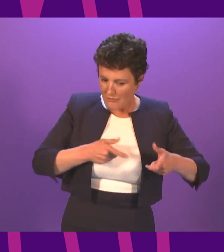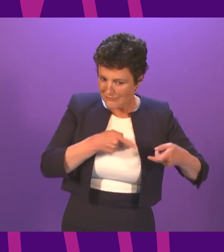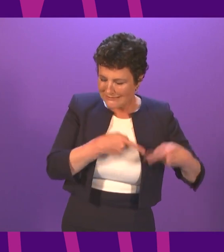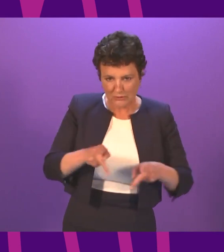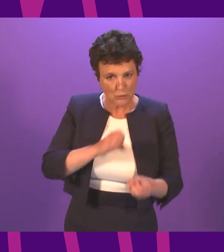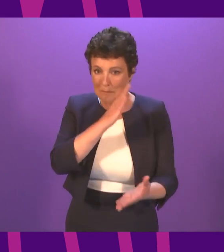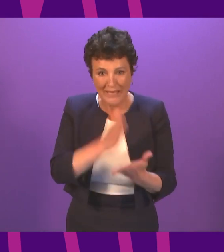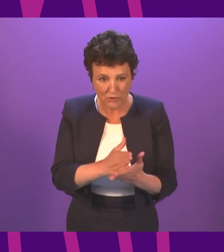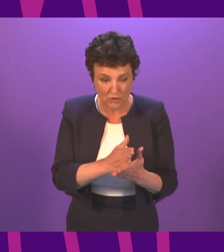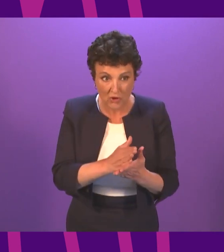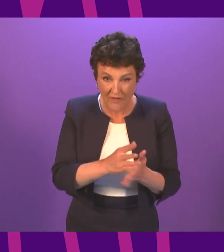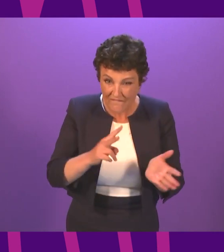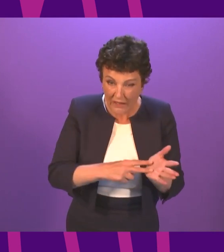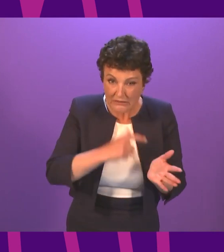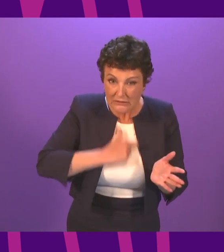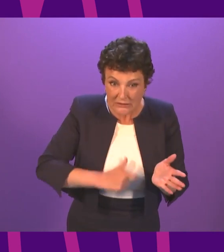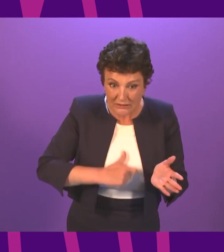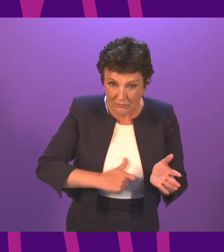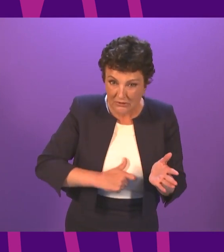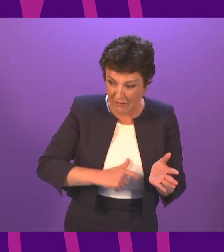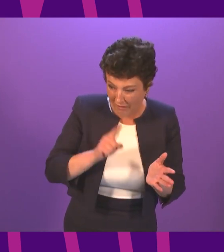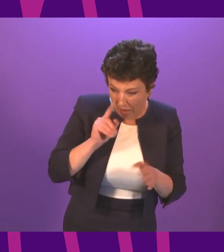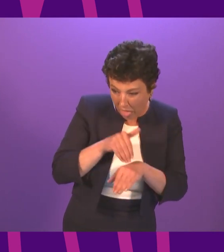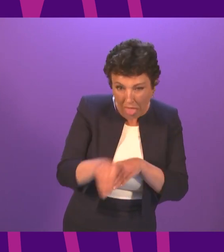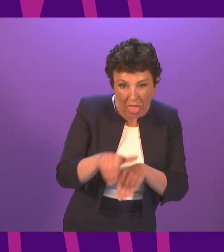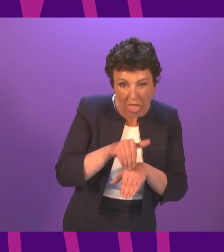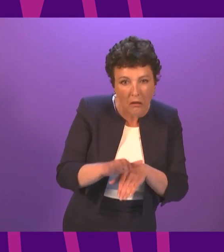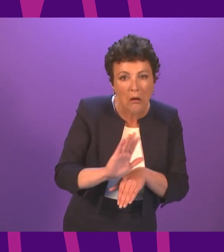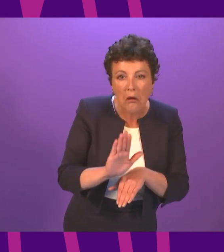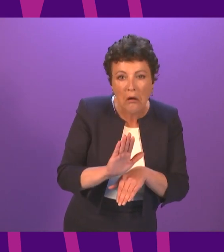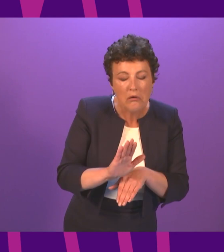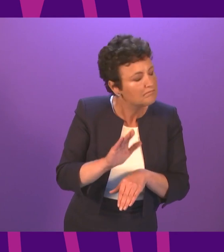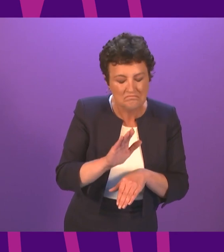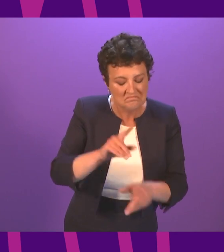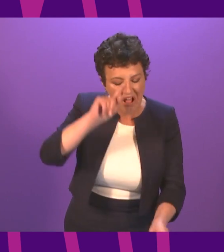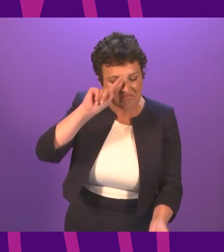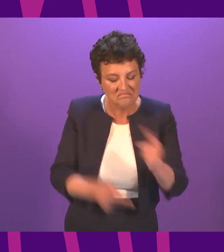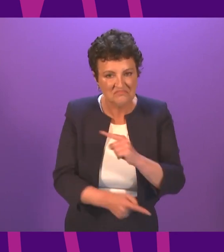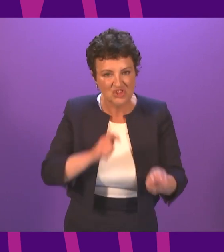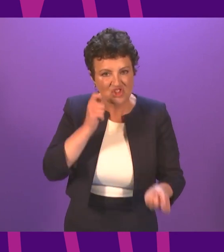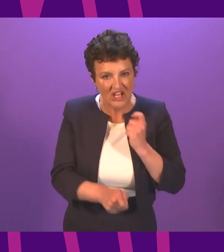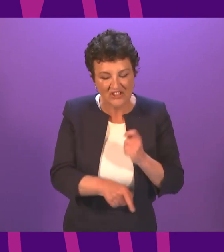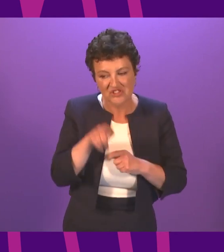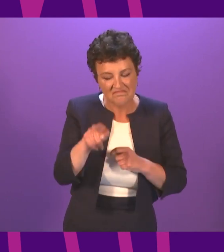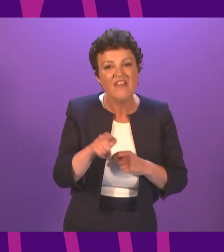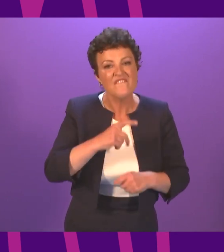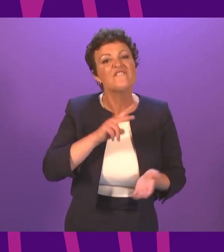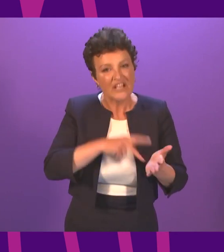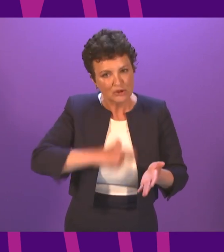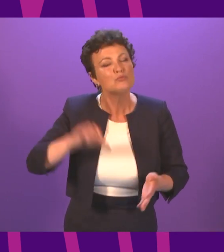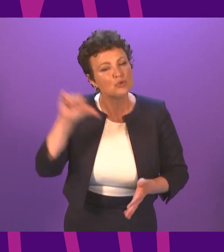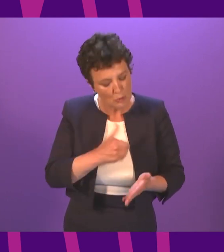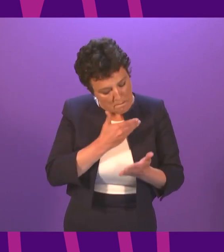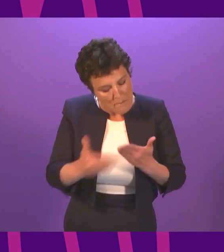Never again should those who suffer at the hands of criminals feel the accused gets more support than they do. We would propose